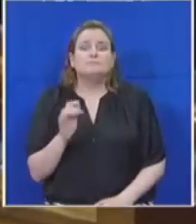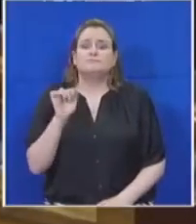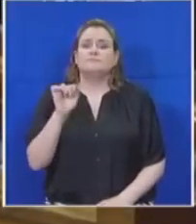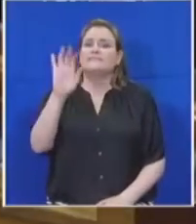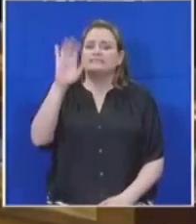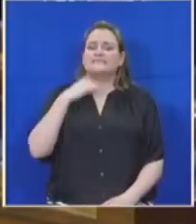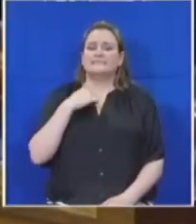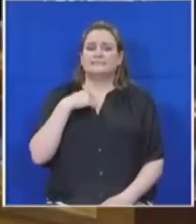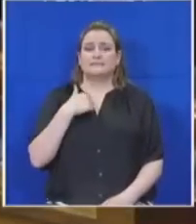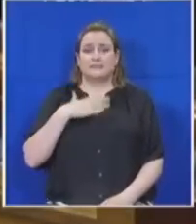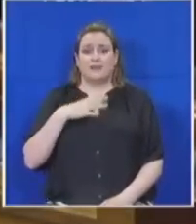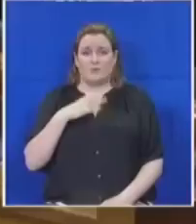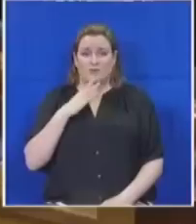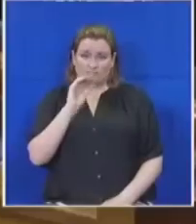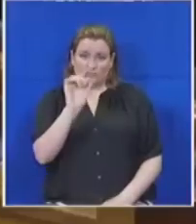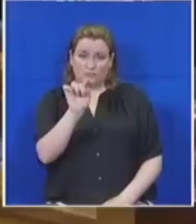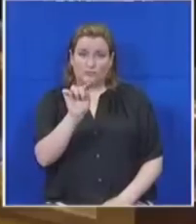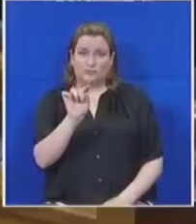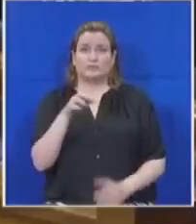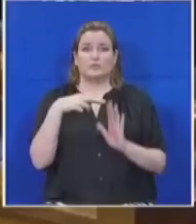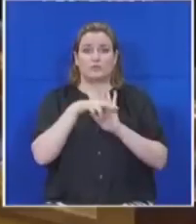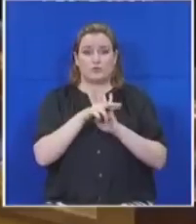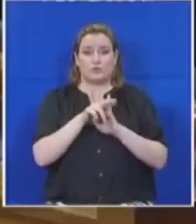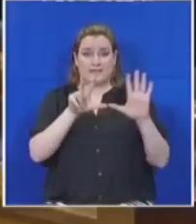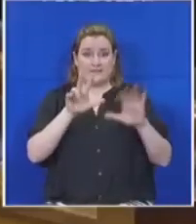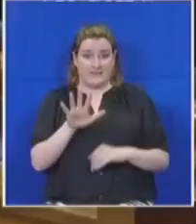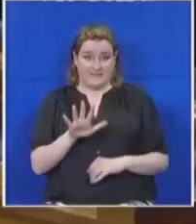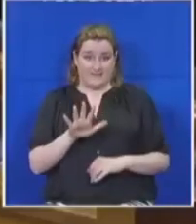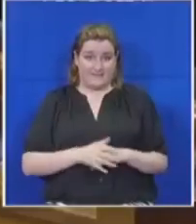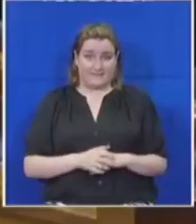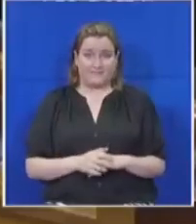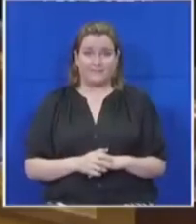wanted to address you in terms of Rule 85.